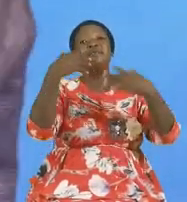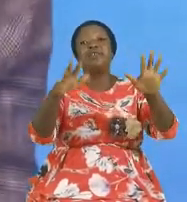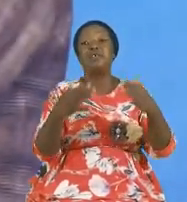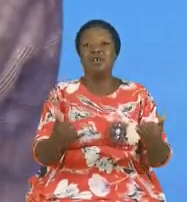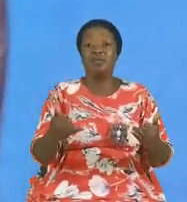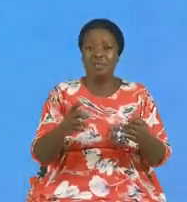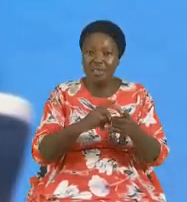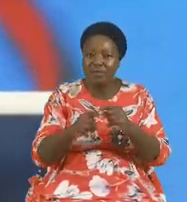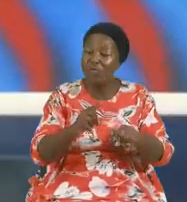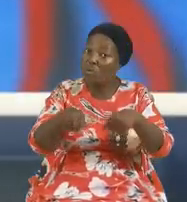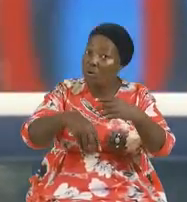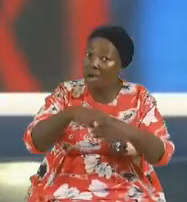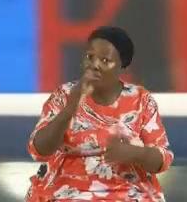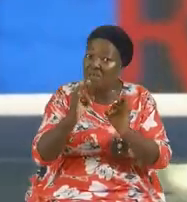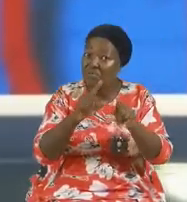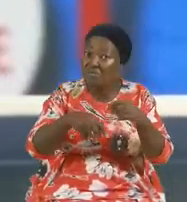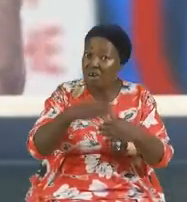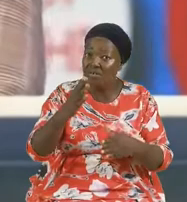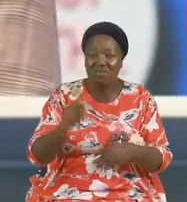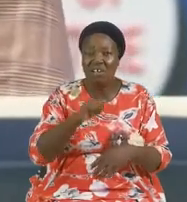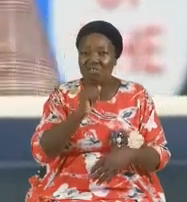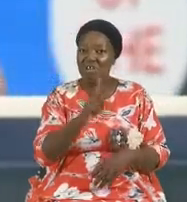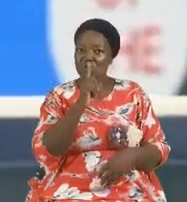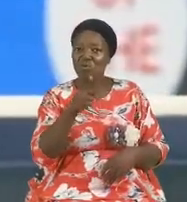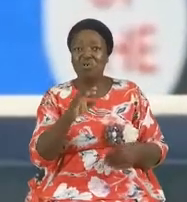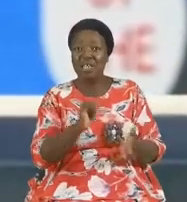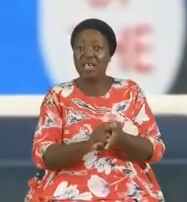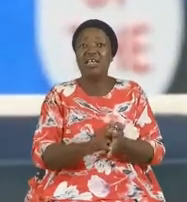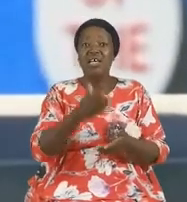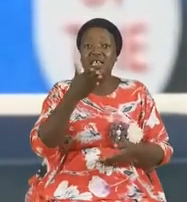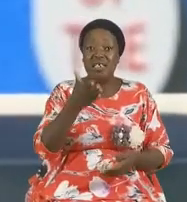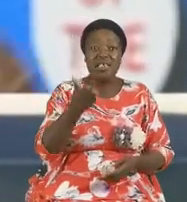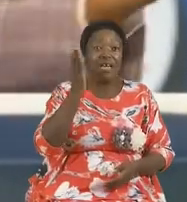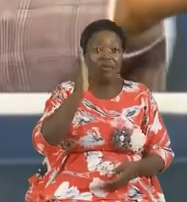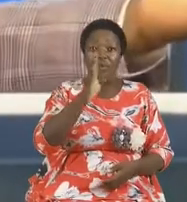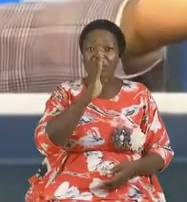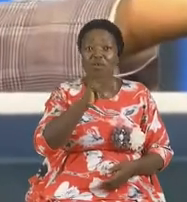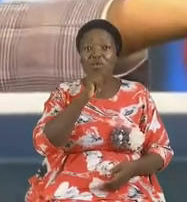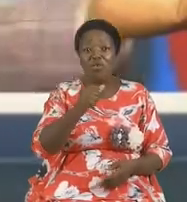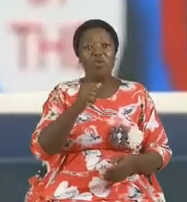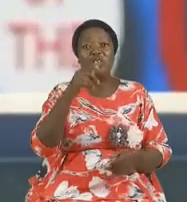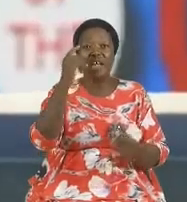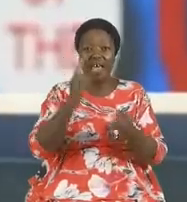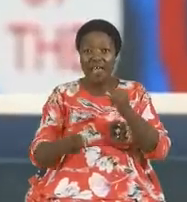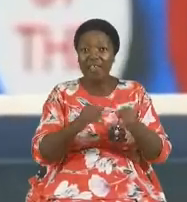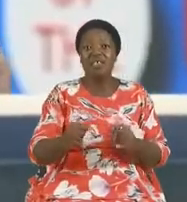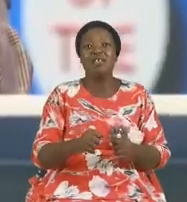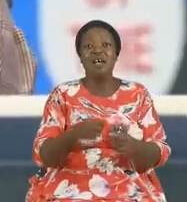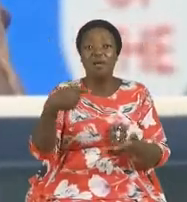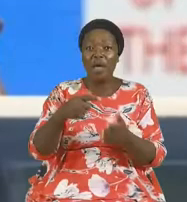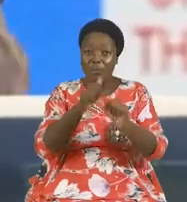over, so abiding in Christ is over. If you go out, we cannot guarantee that there will